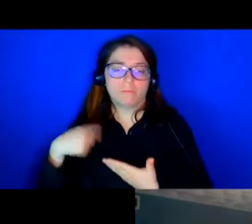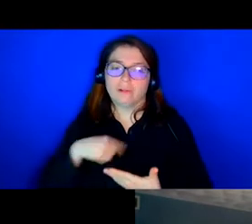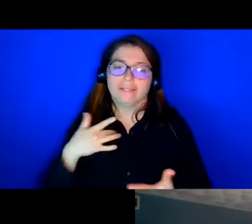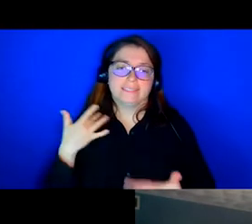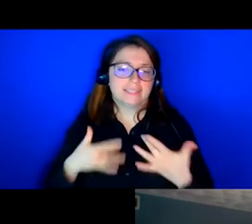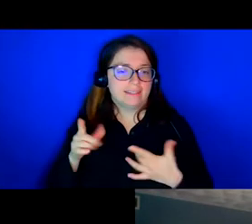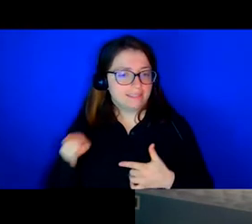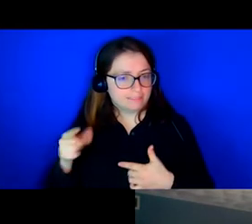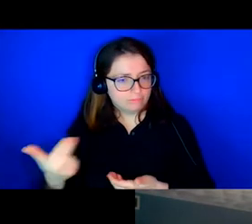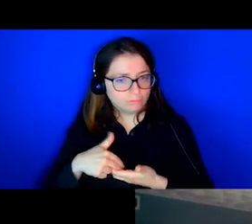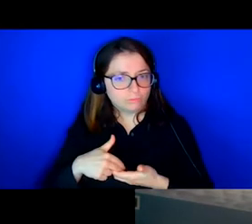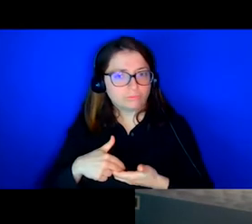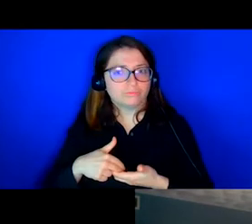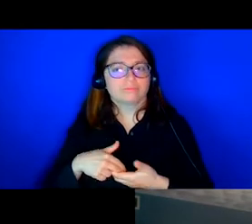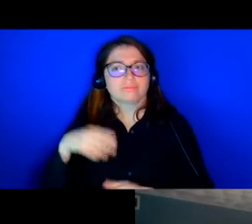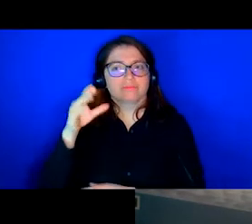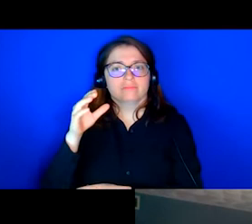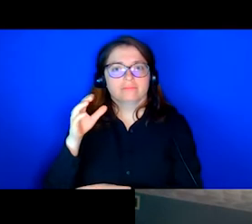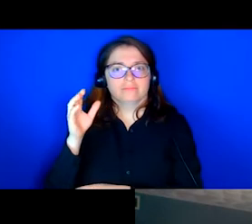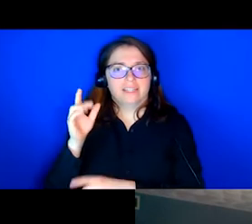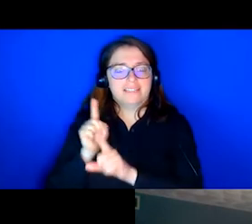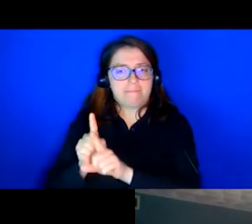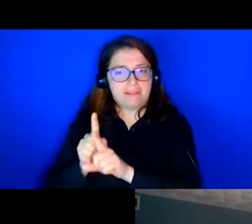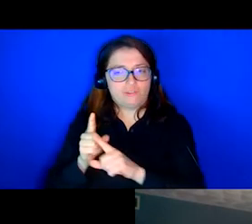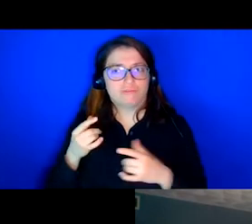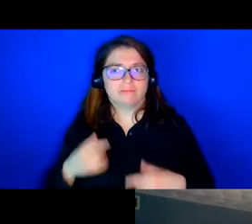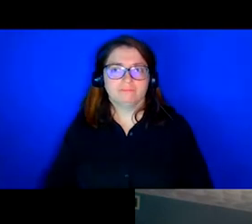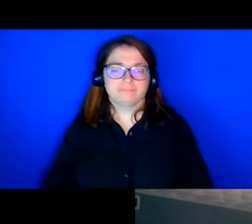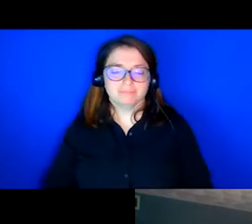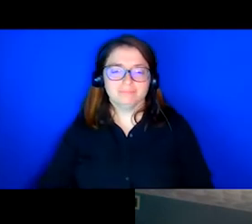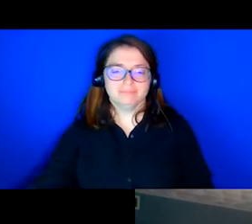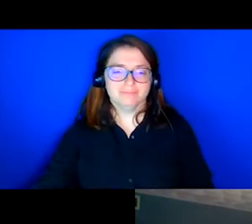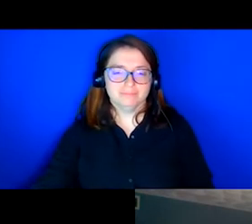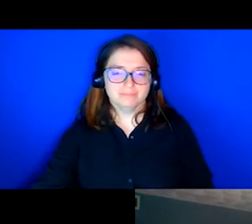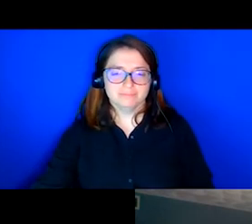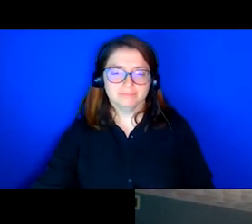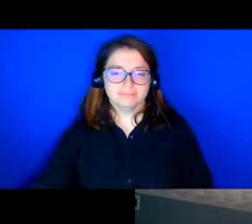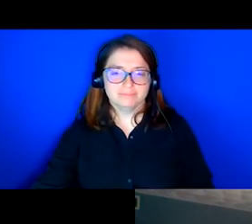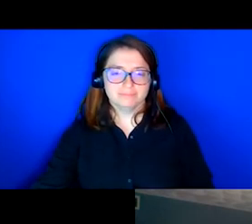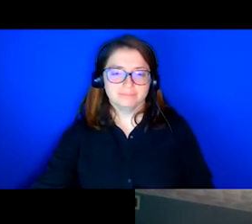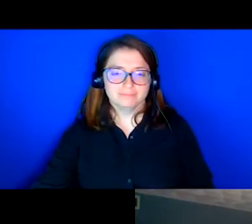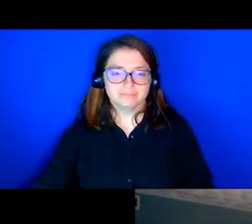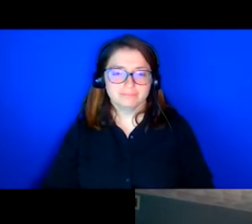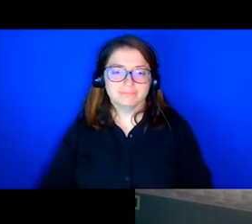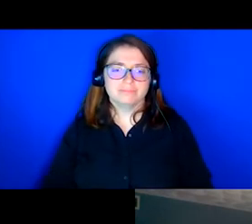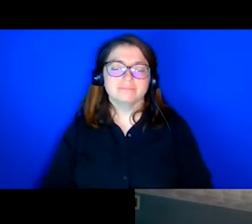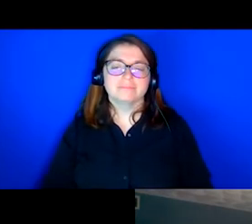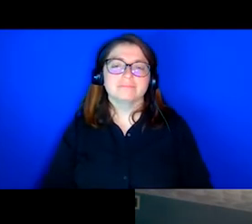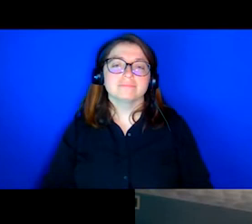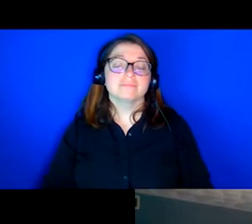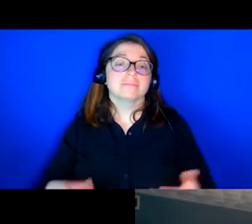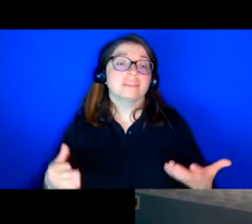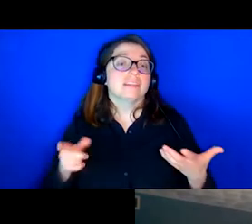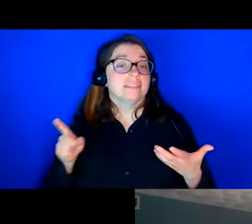as one of our mentors. So let me just finish by saying he is a queer